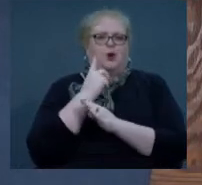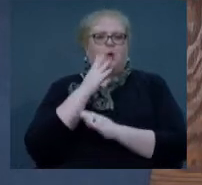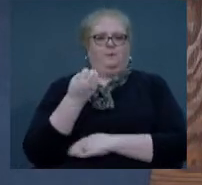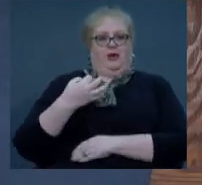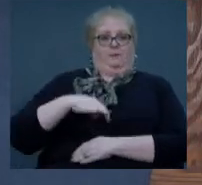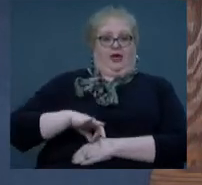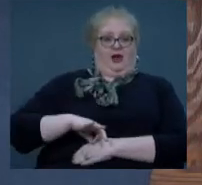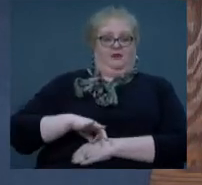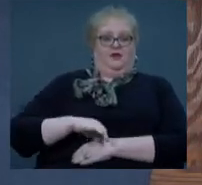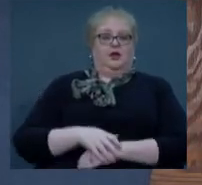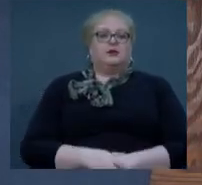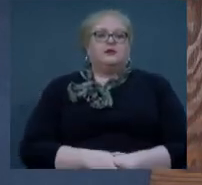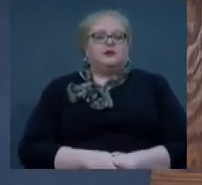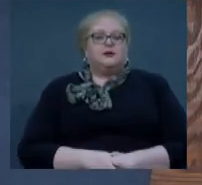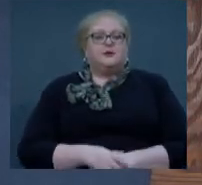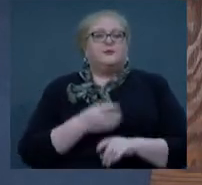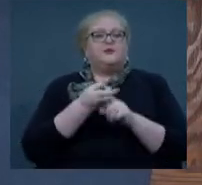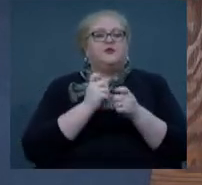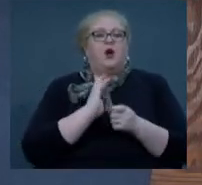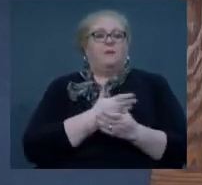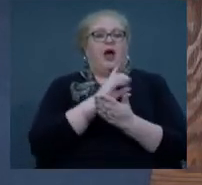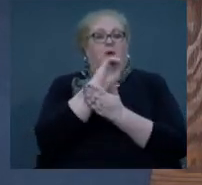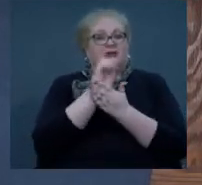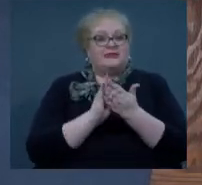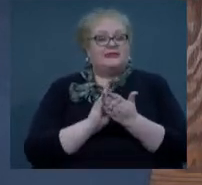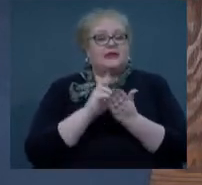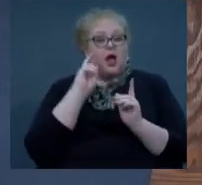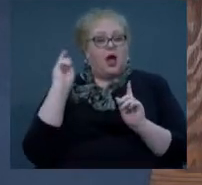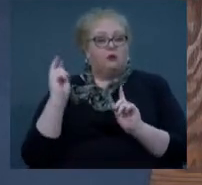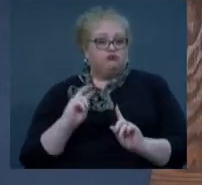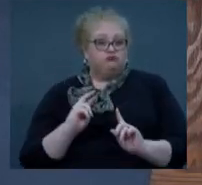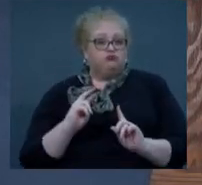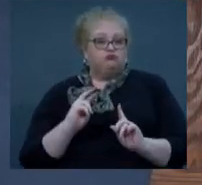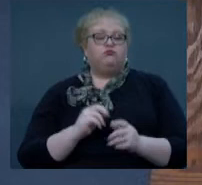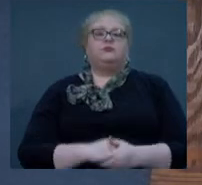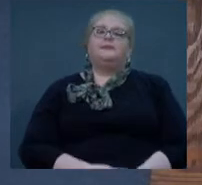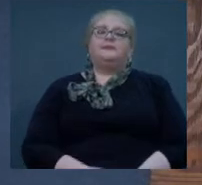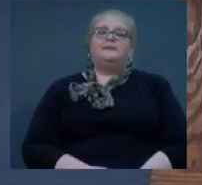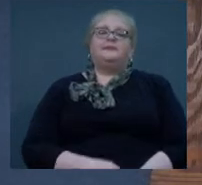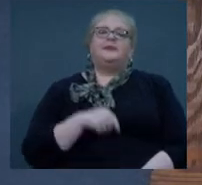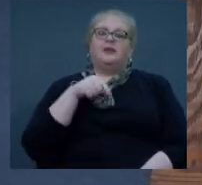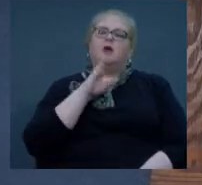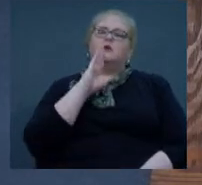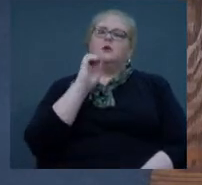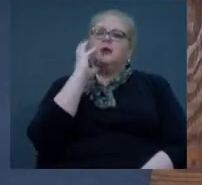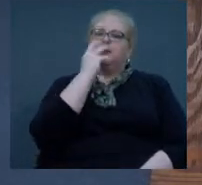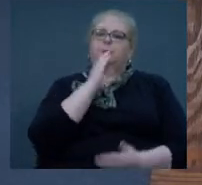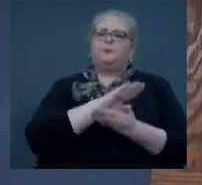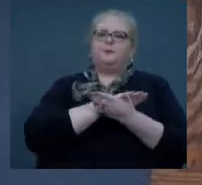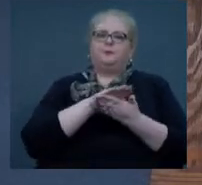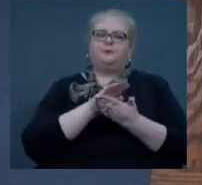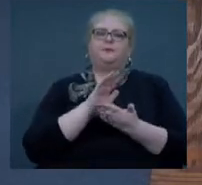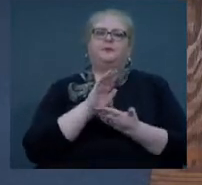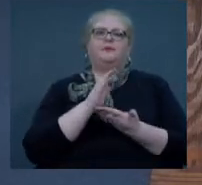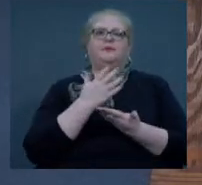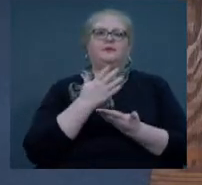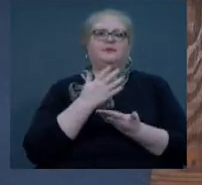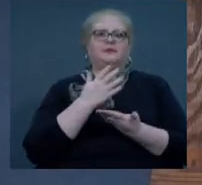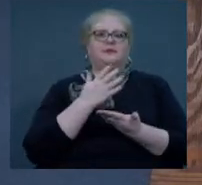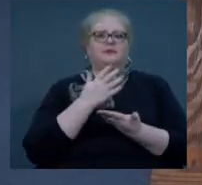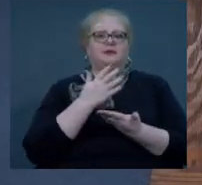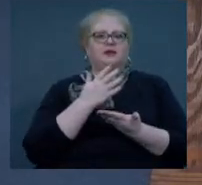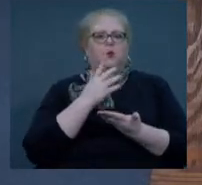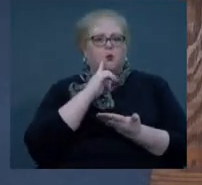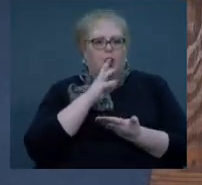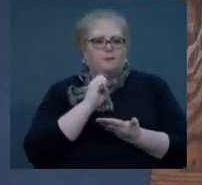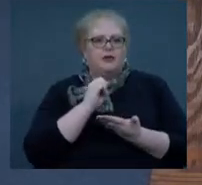benefit. From a design standpoint, this would be an aesthetically pleasing lot. You can